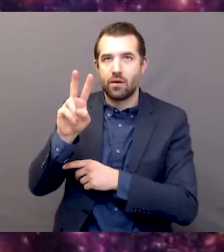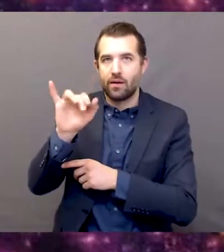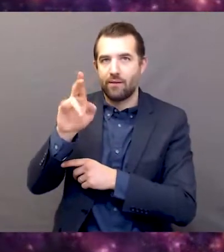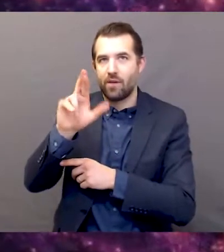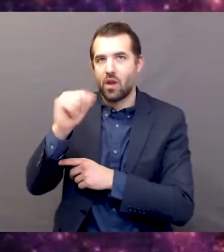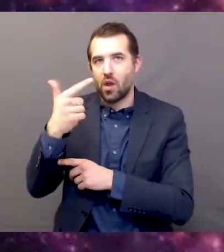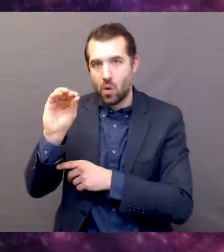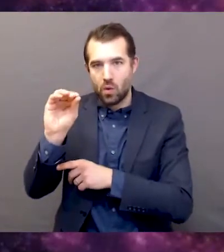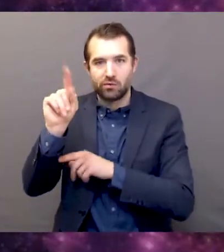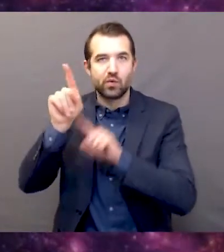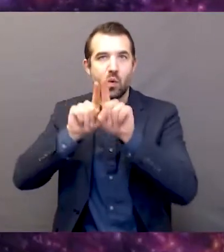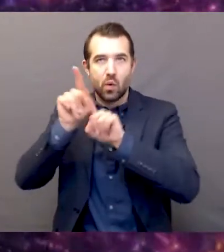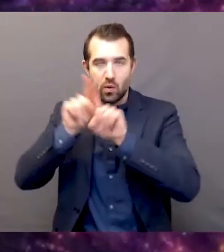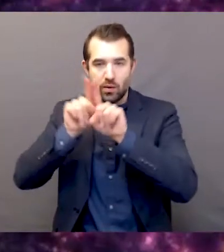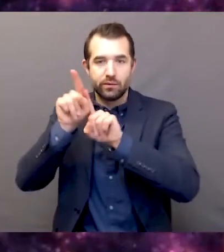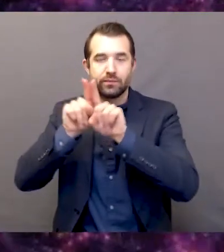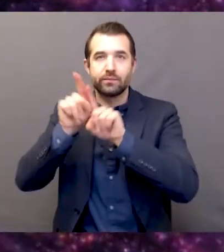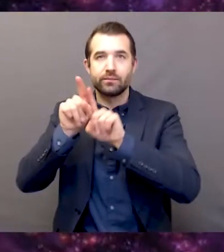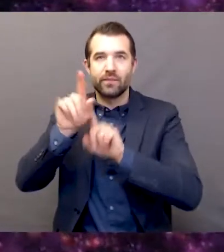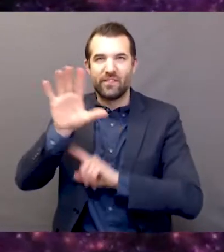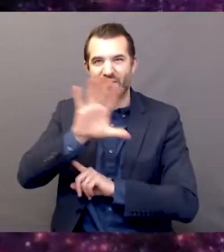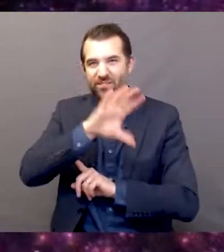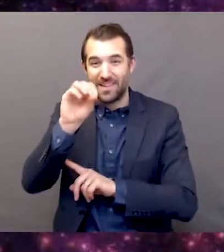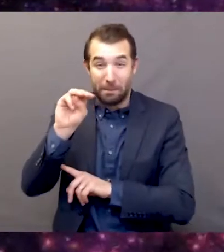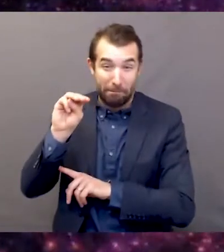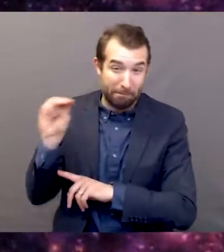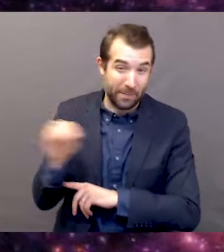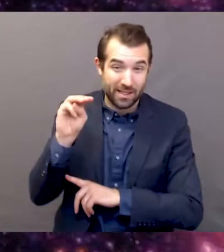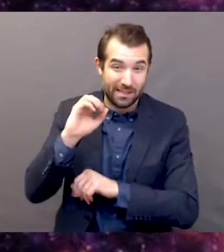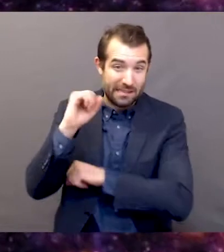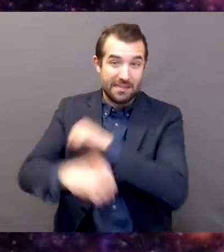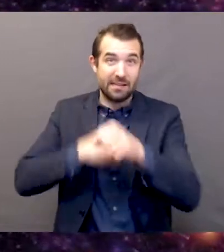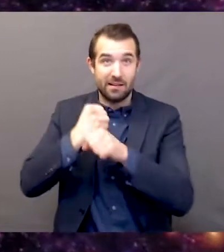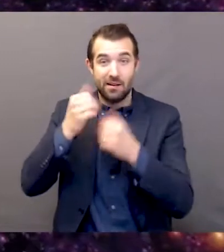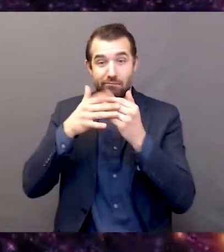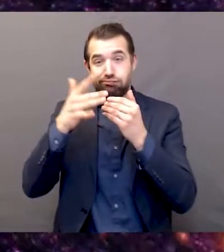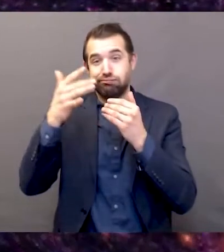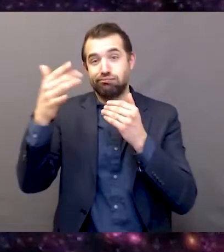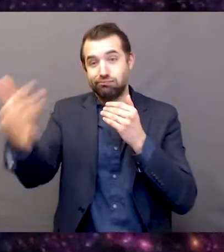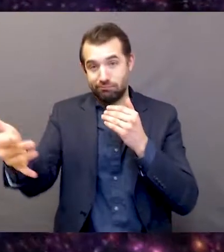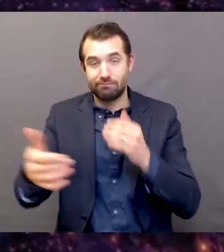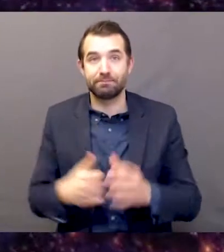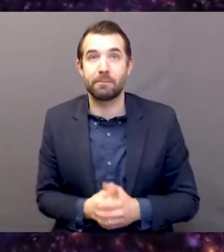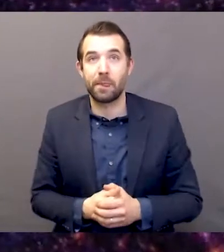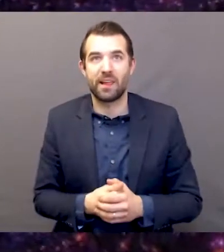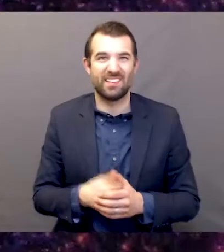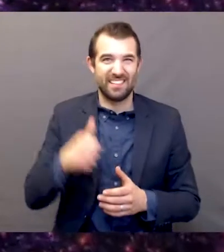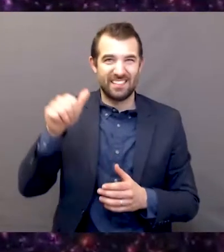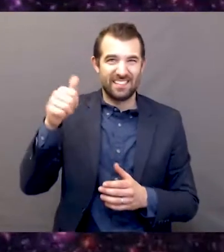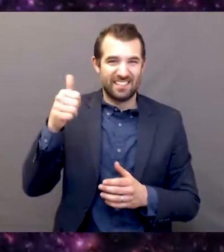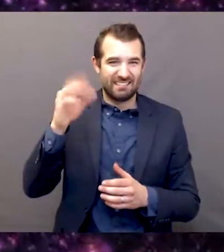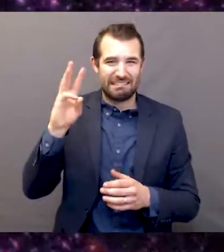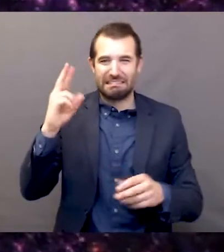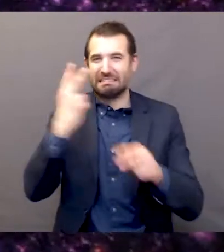Relatively nearby, 50 million light years. The black hole sitting at the center of M87 is about 6 times 10 to the 9,